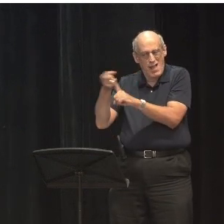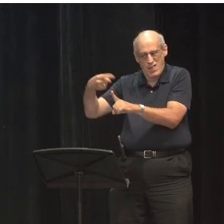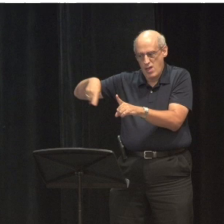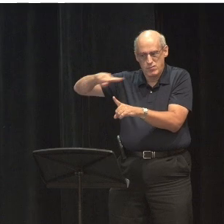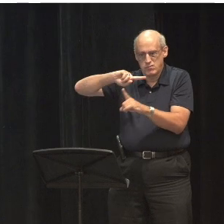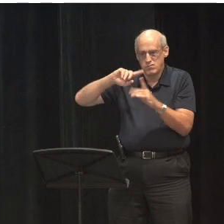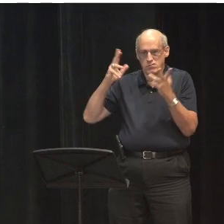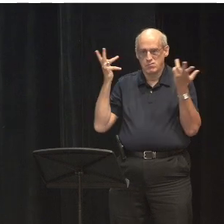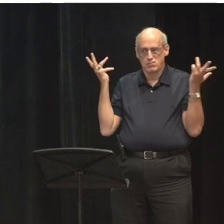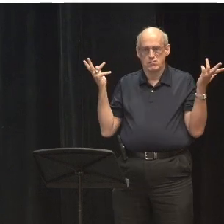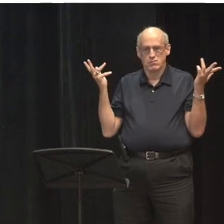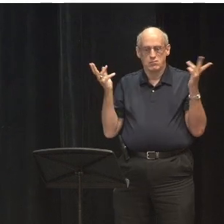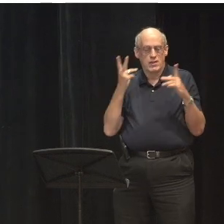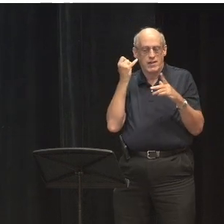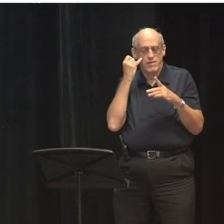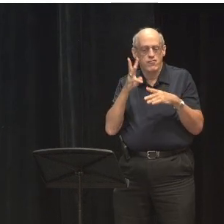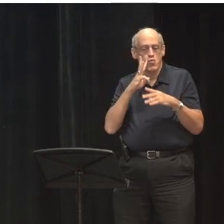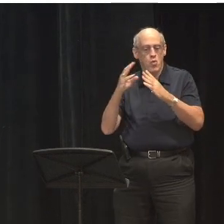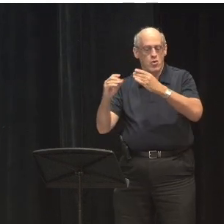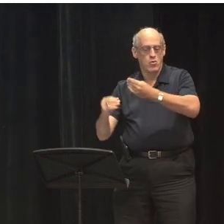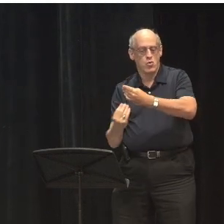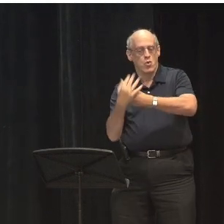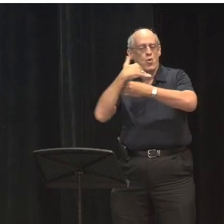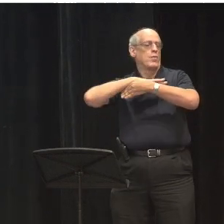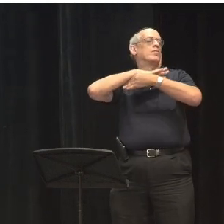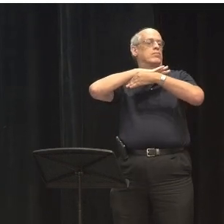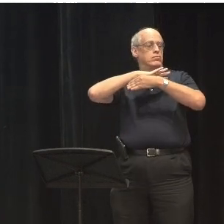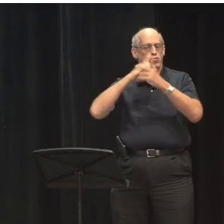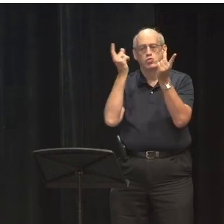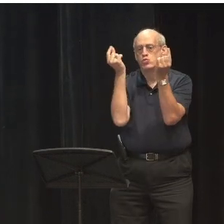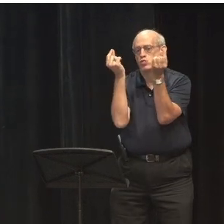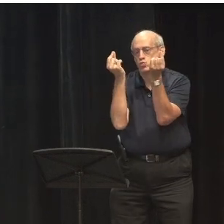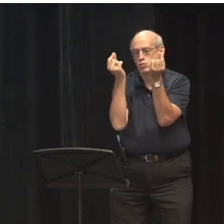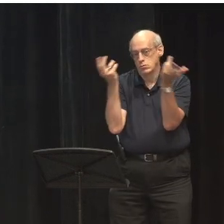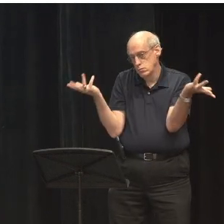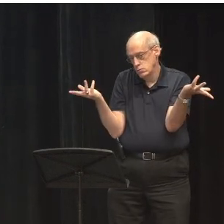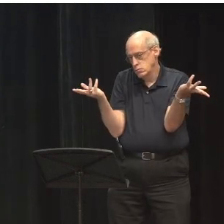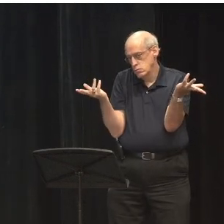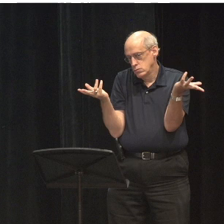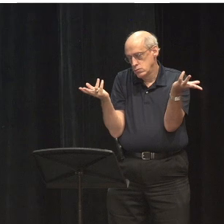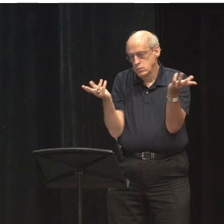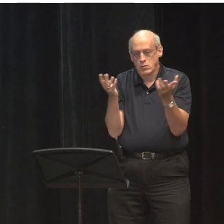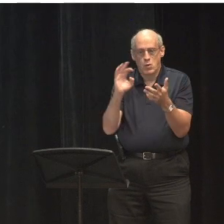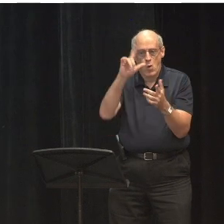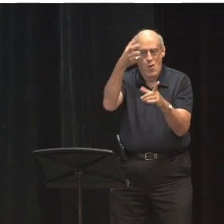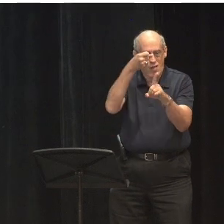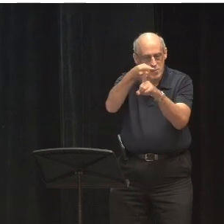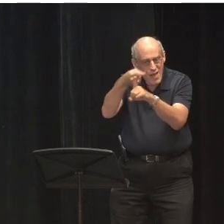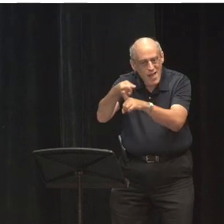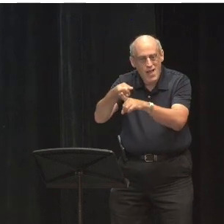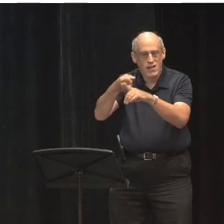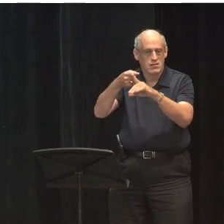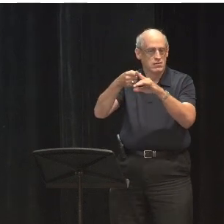quality surge, if you will, of surface water contaminated with oil and the detritus